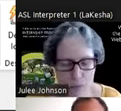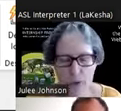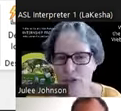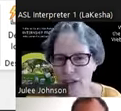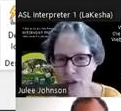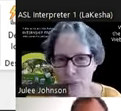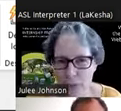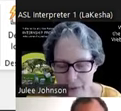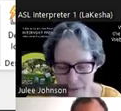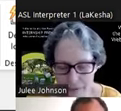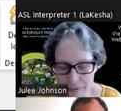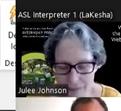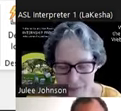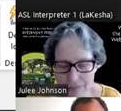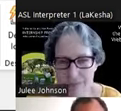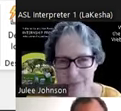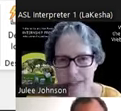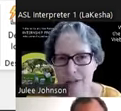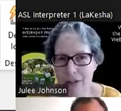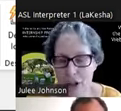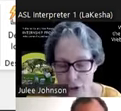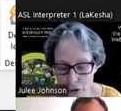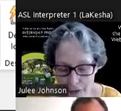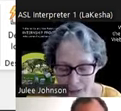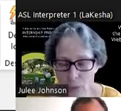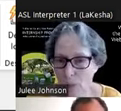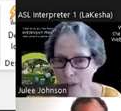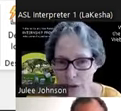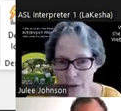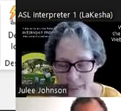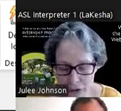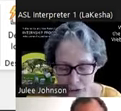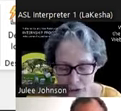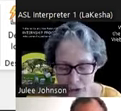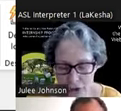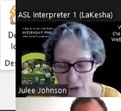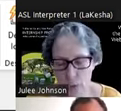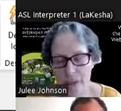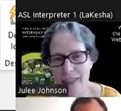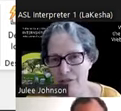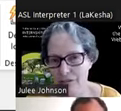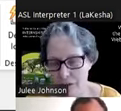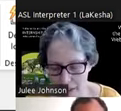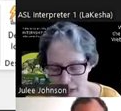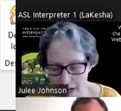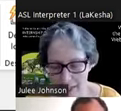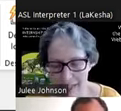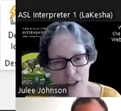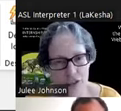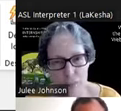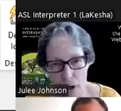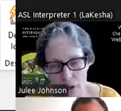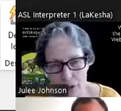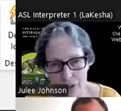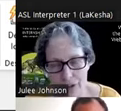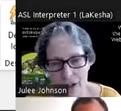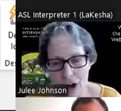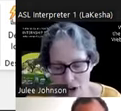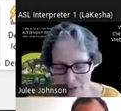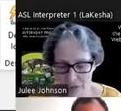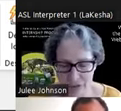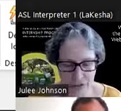write preservation briefs. There are currently 100 interns working in 59 different